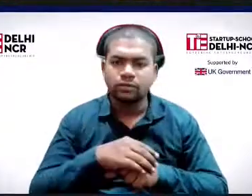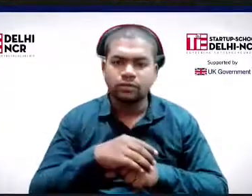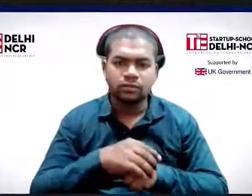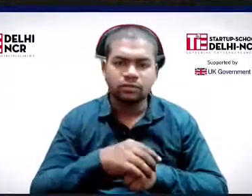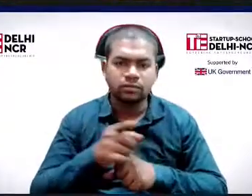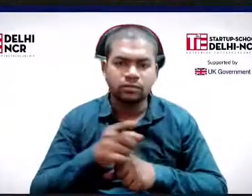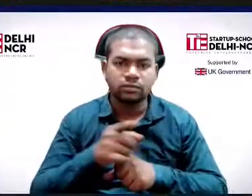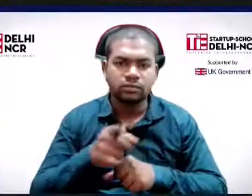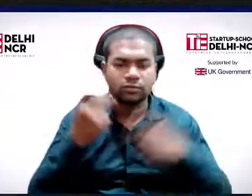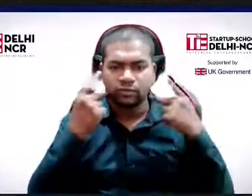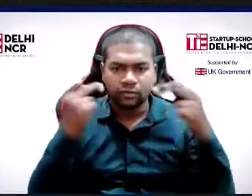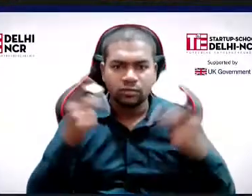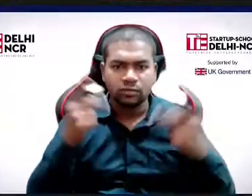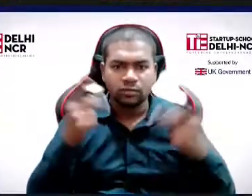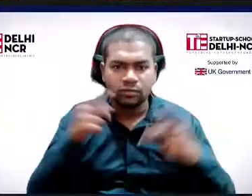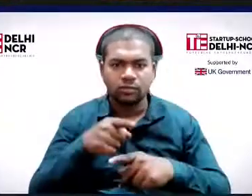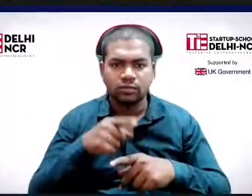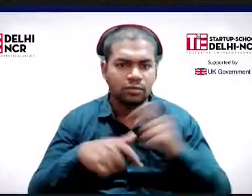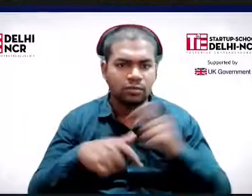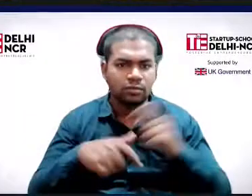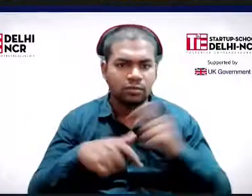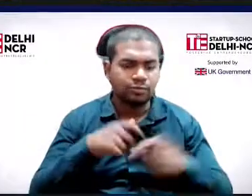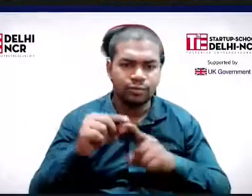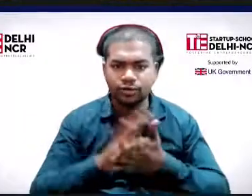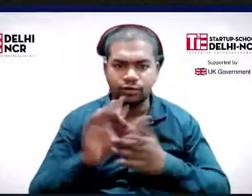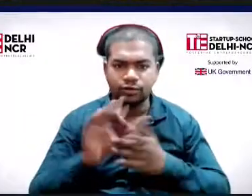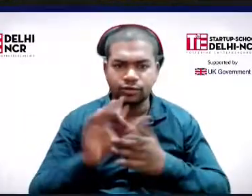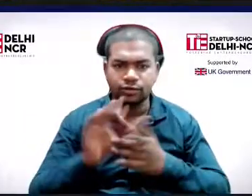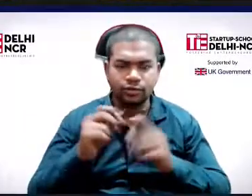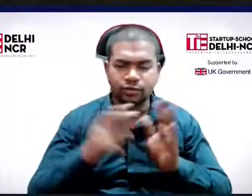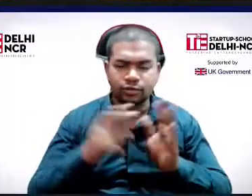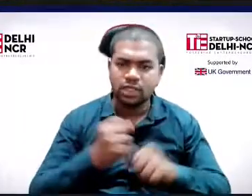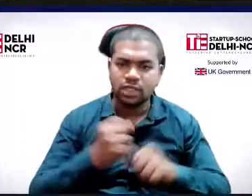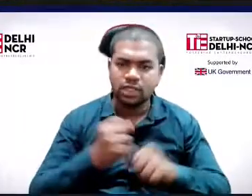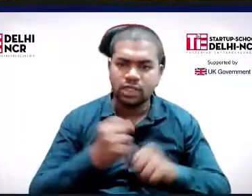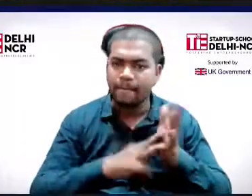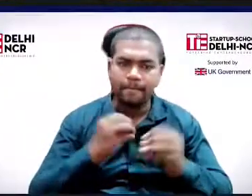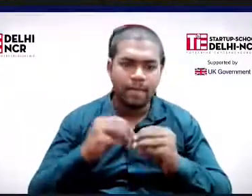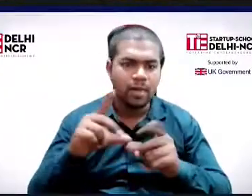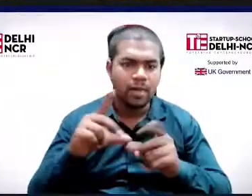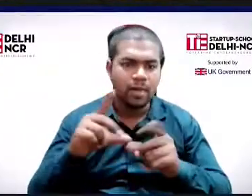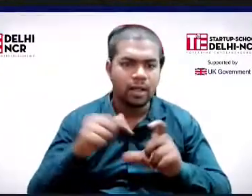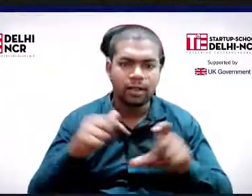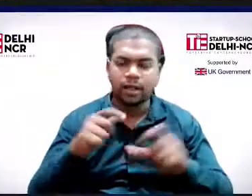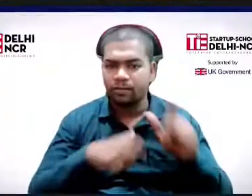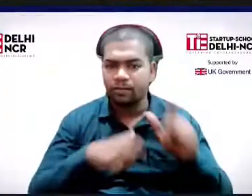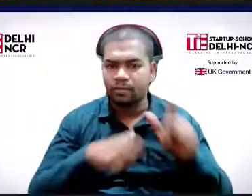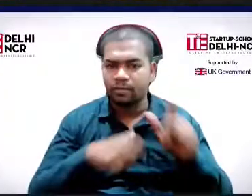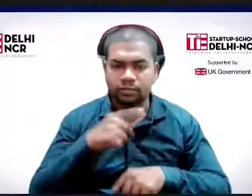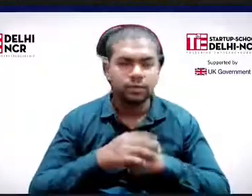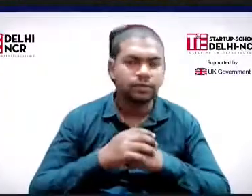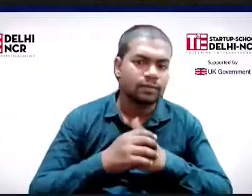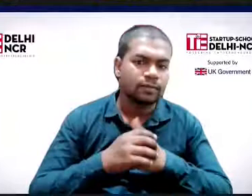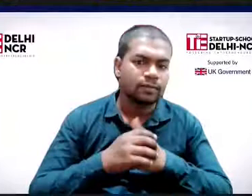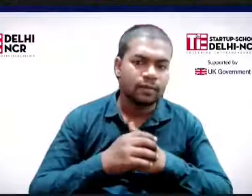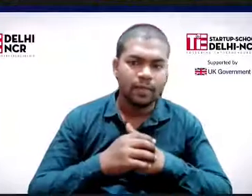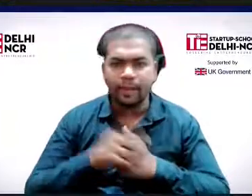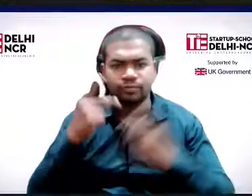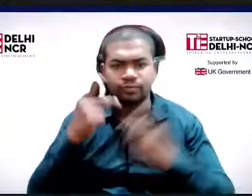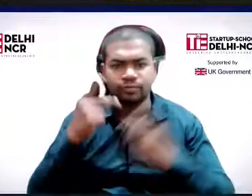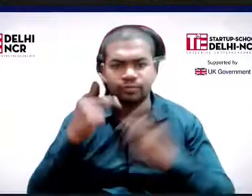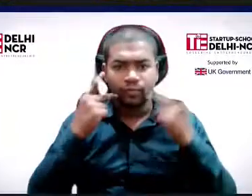the famous Procter & Gamble company, and I used to work on brands like Vicks. Vicks is quite